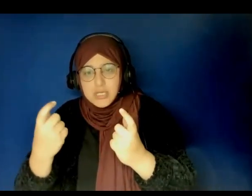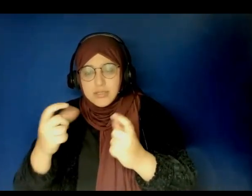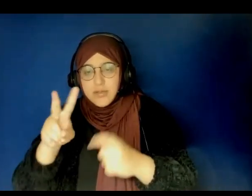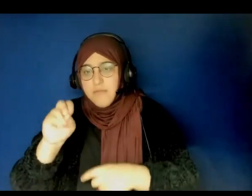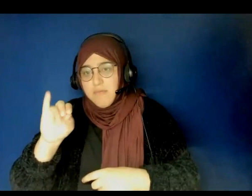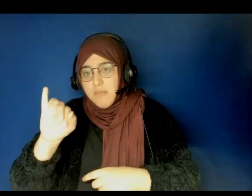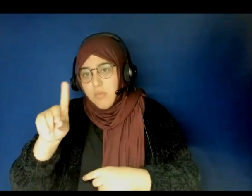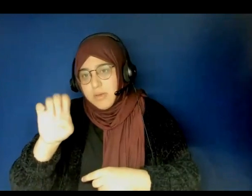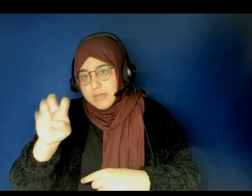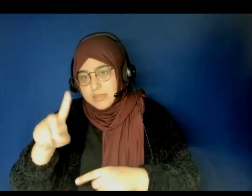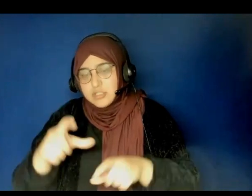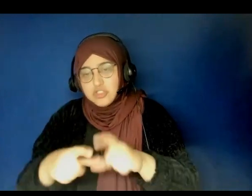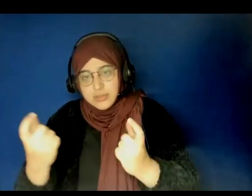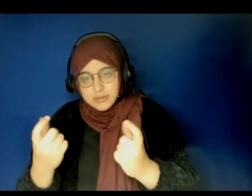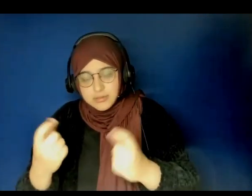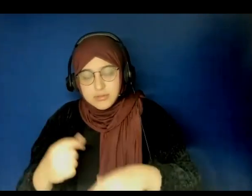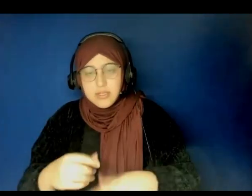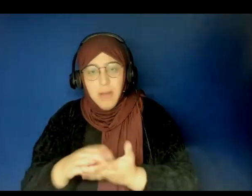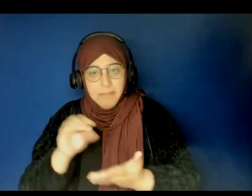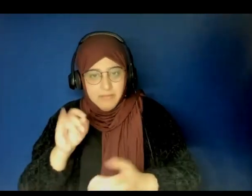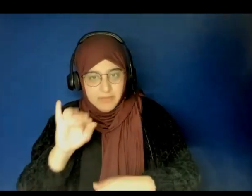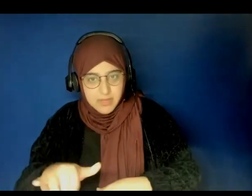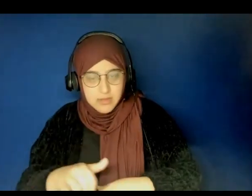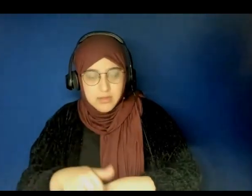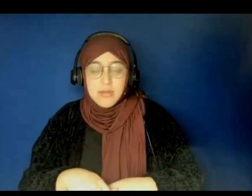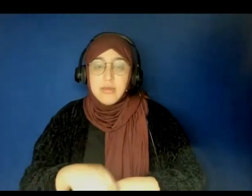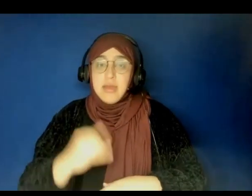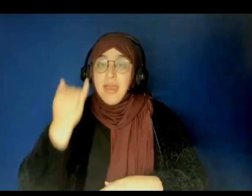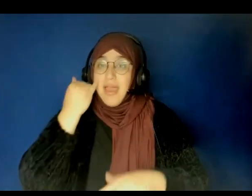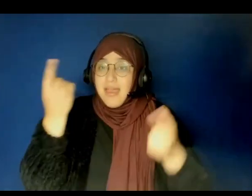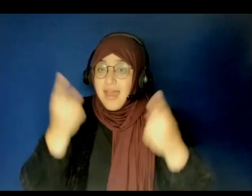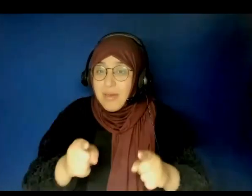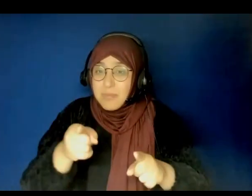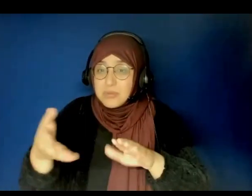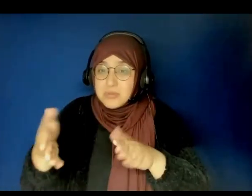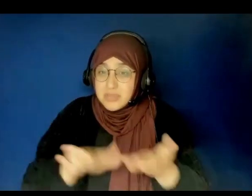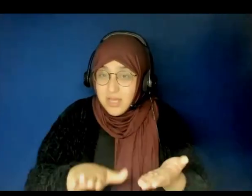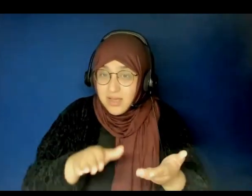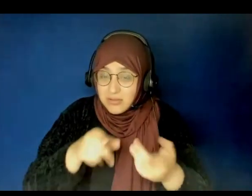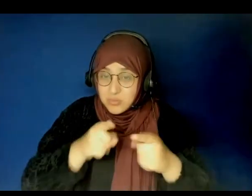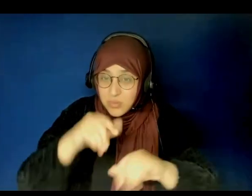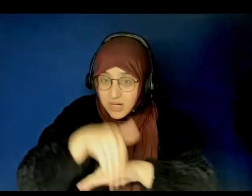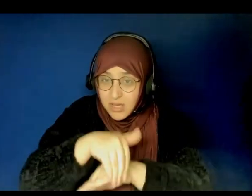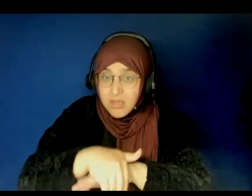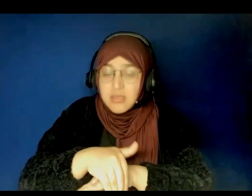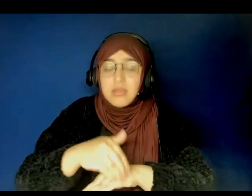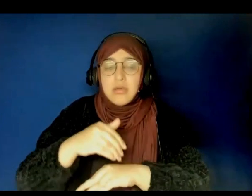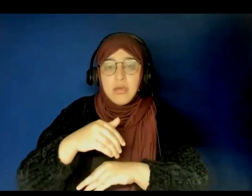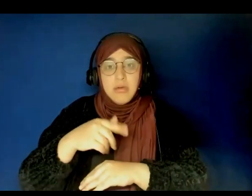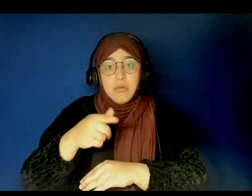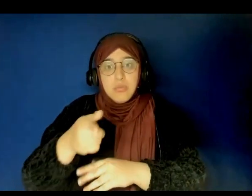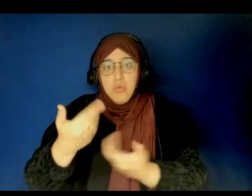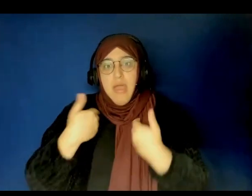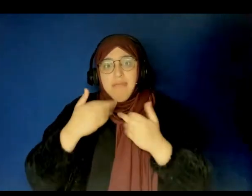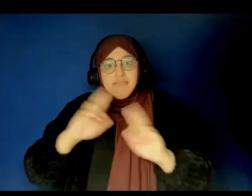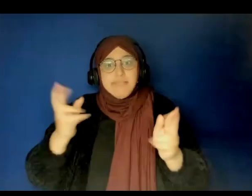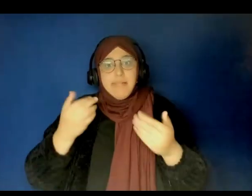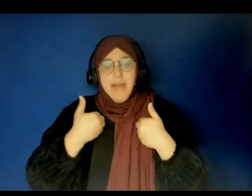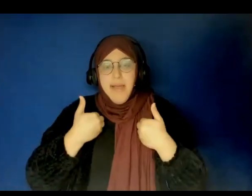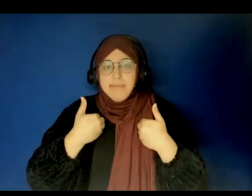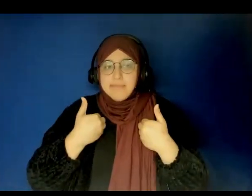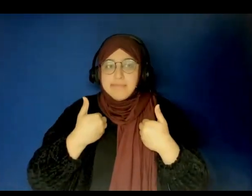night, not only have you fulfilled your responsibility of having a will in place that we talked about in the beginning, that's